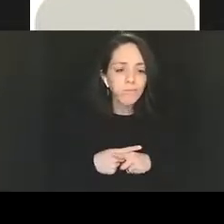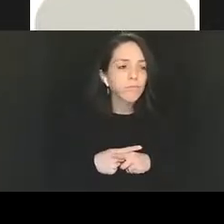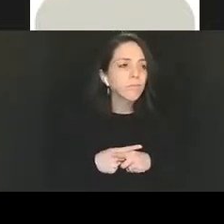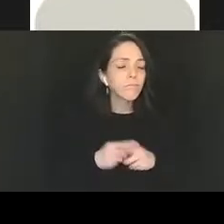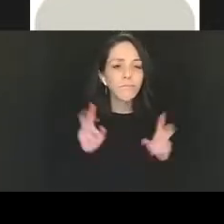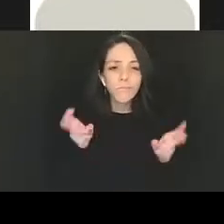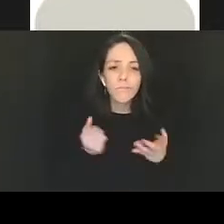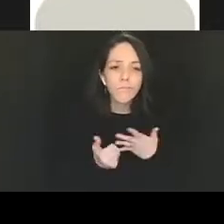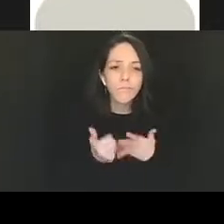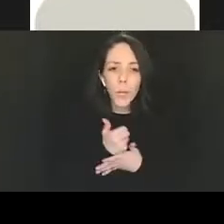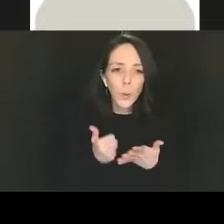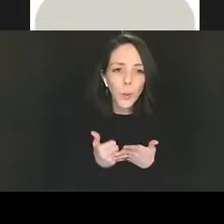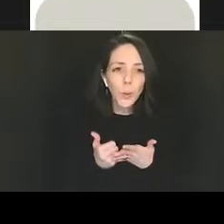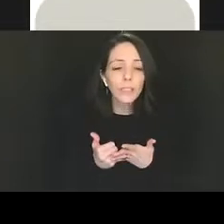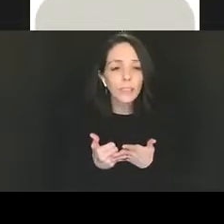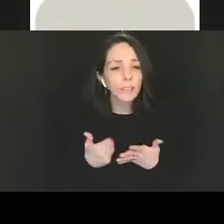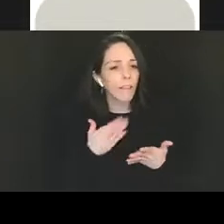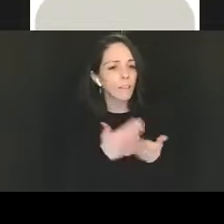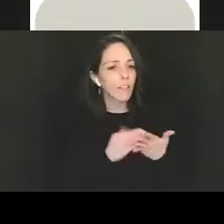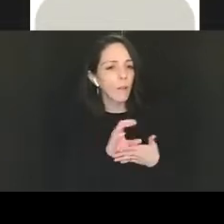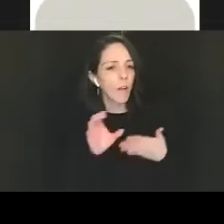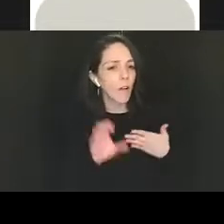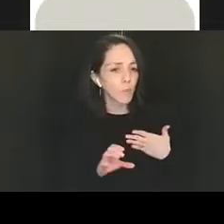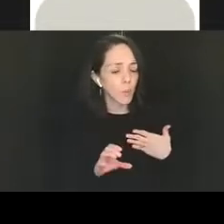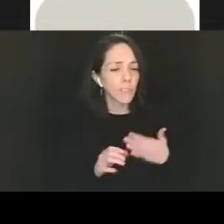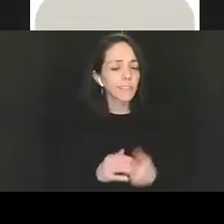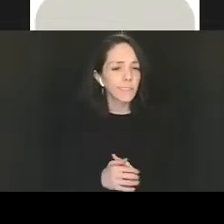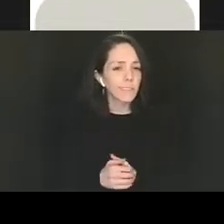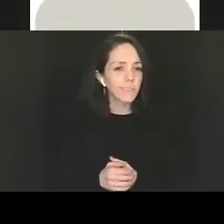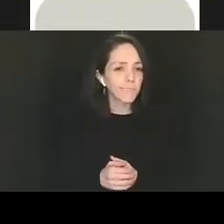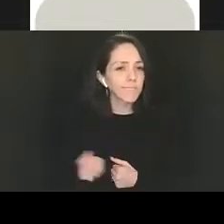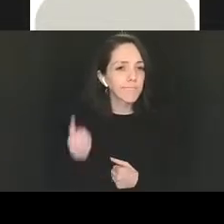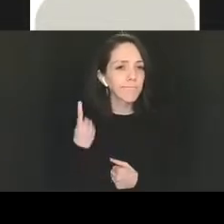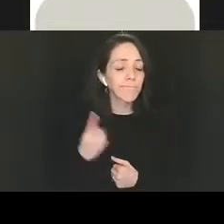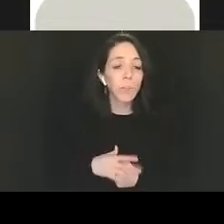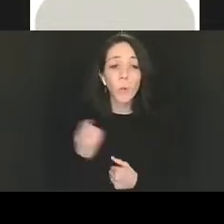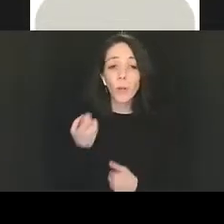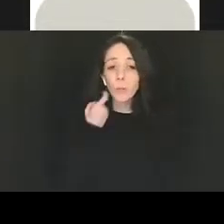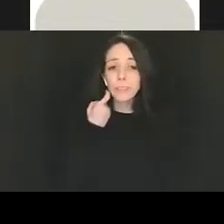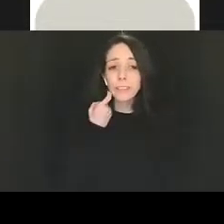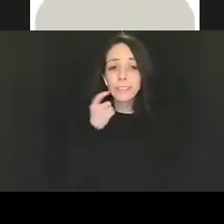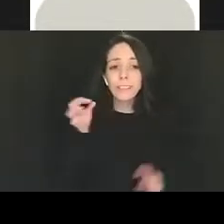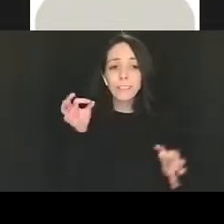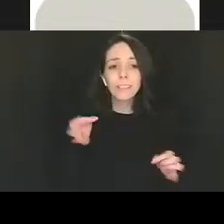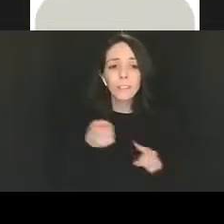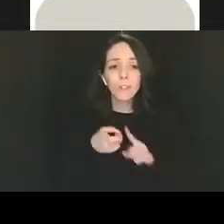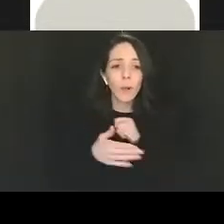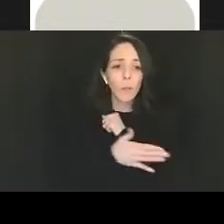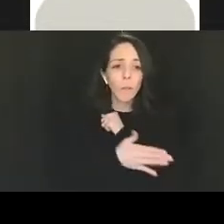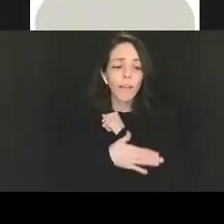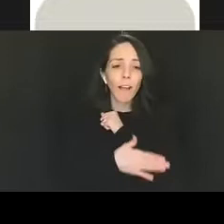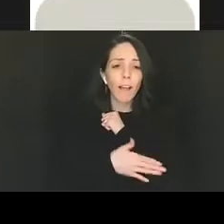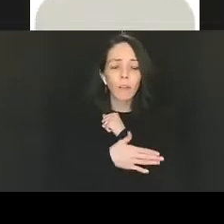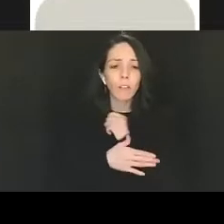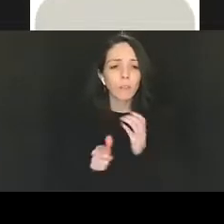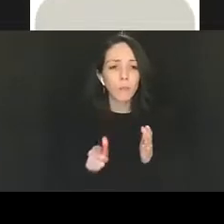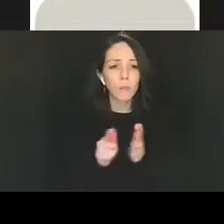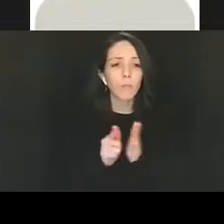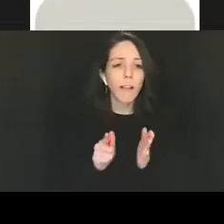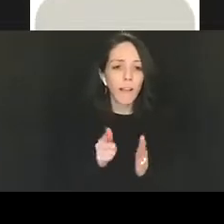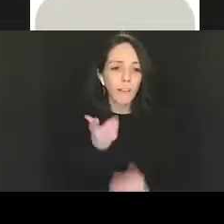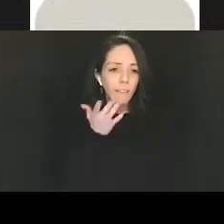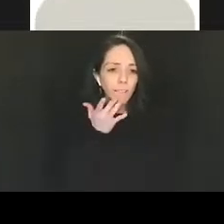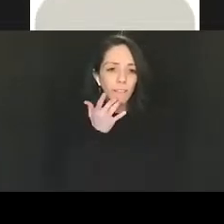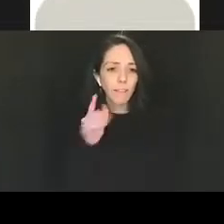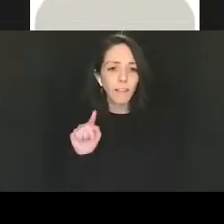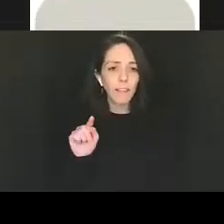consequences. And so one of the ones that we've just seen recently was the decision made by the county to ban flavored tobaccos